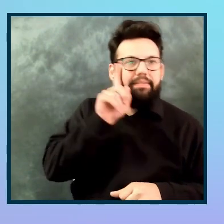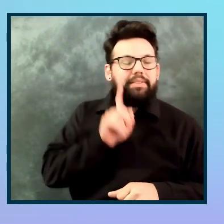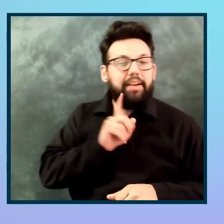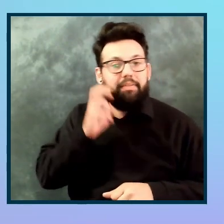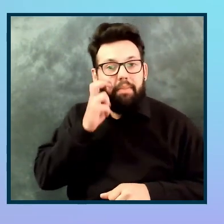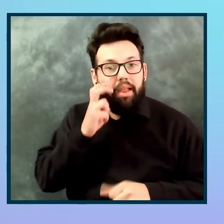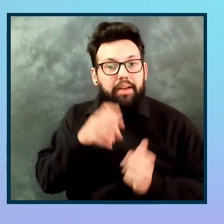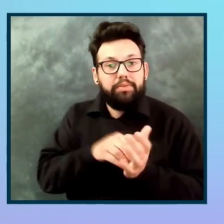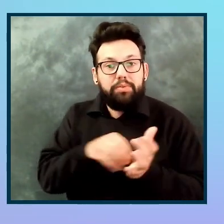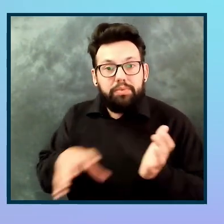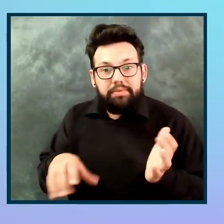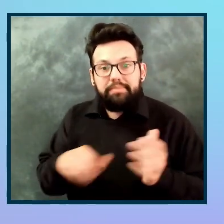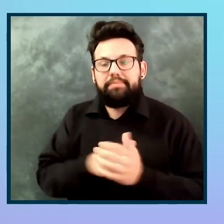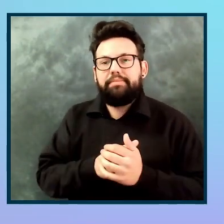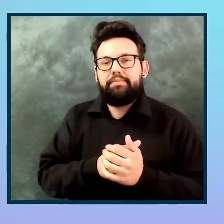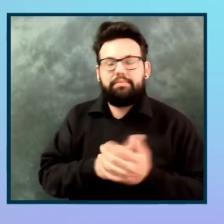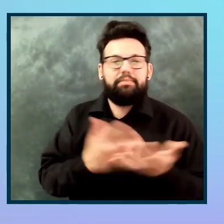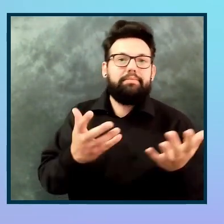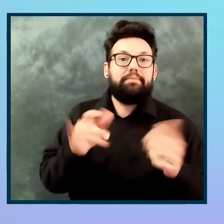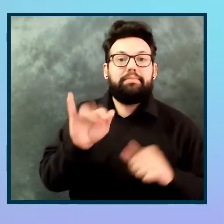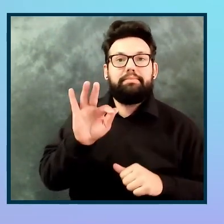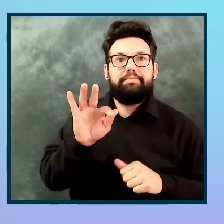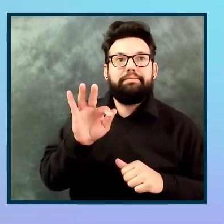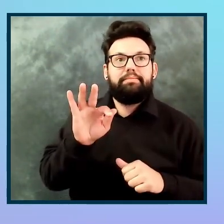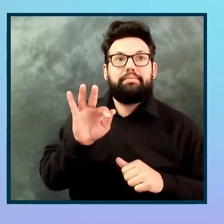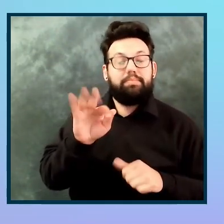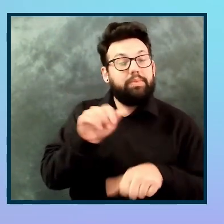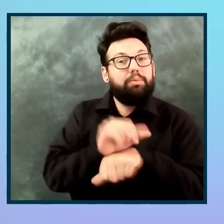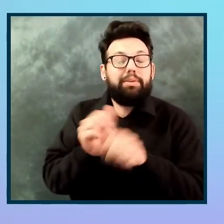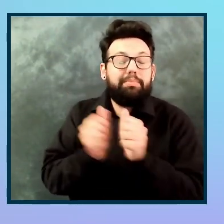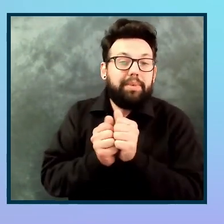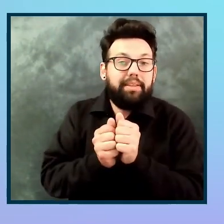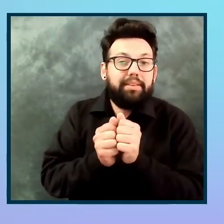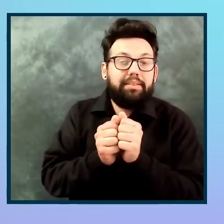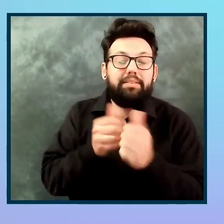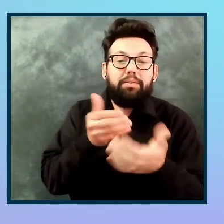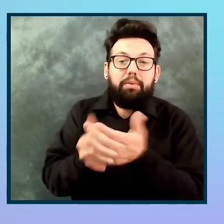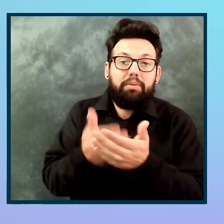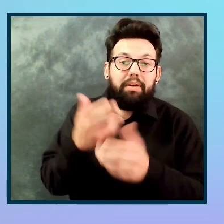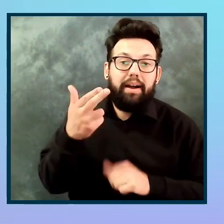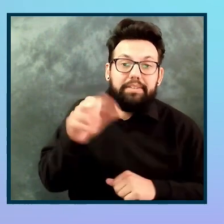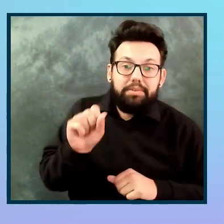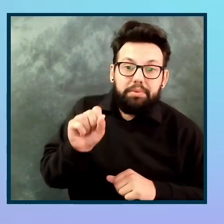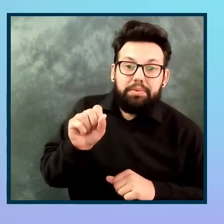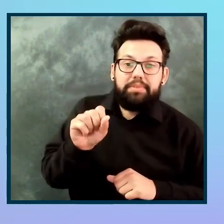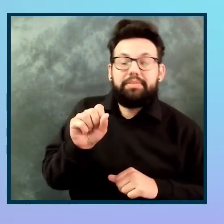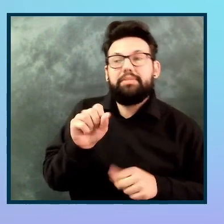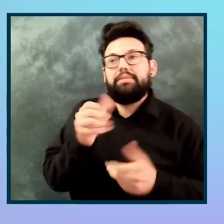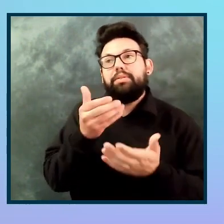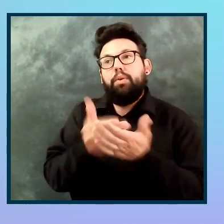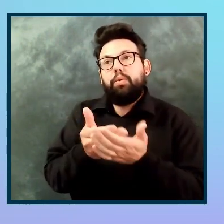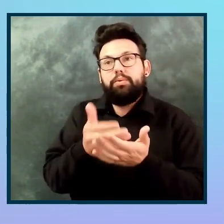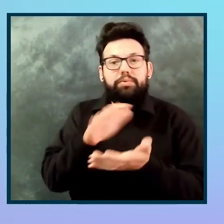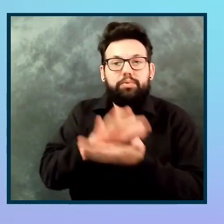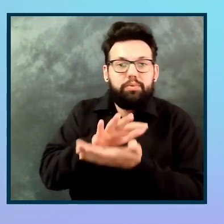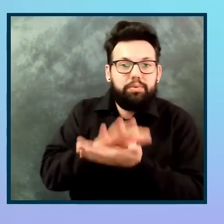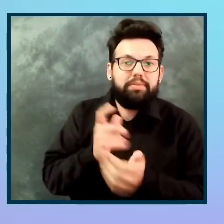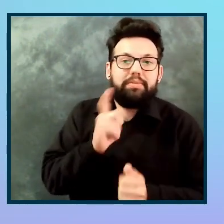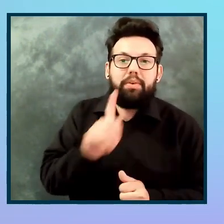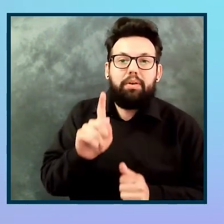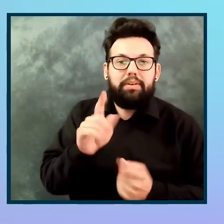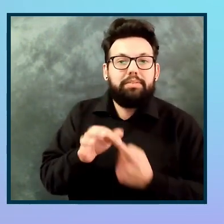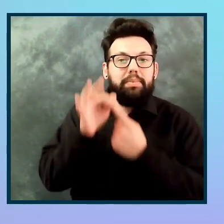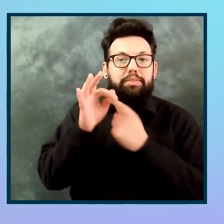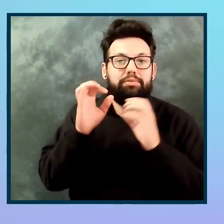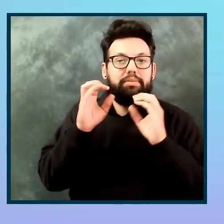working with, if we're looking at special ed, local high schools, local schools, any organization. So if we look in our